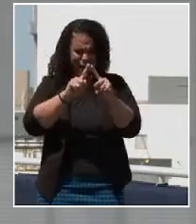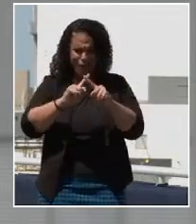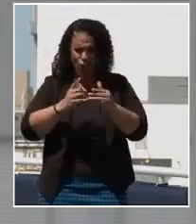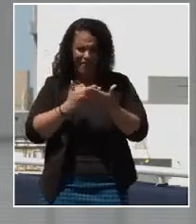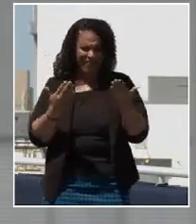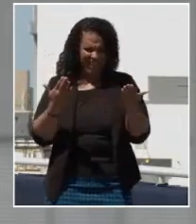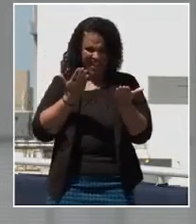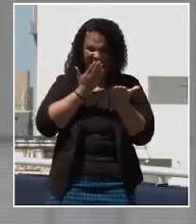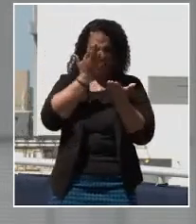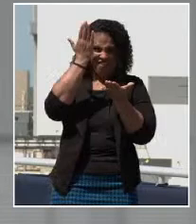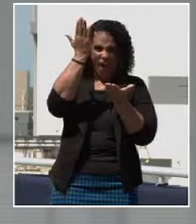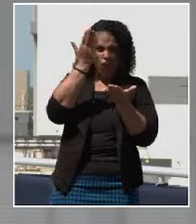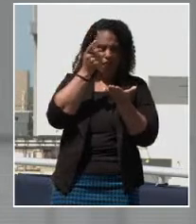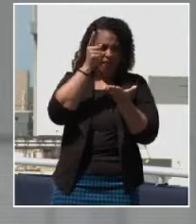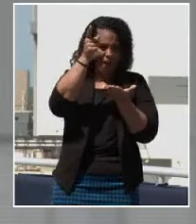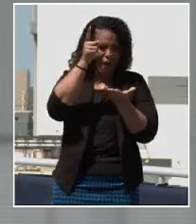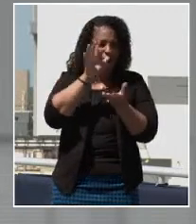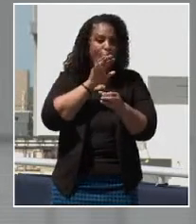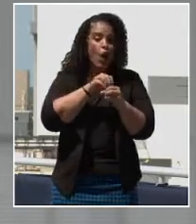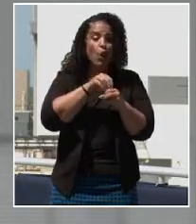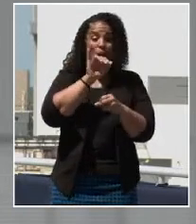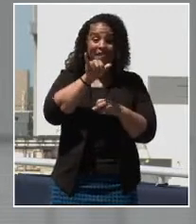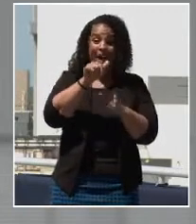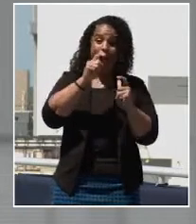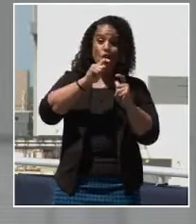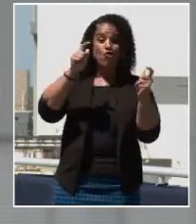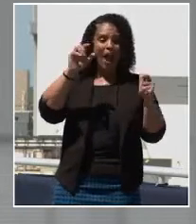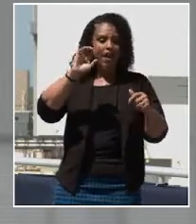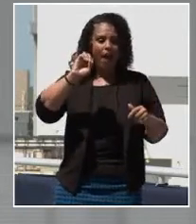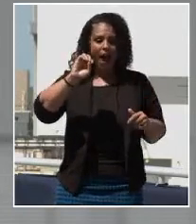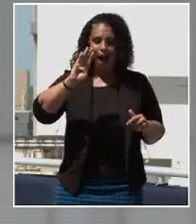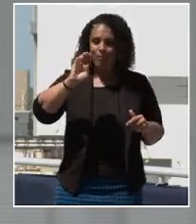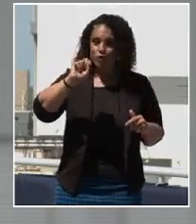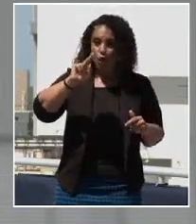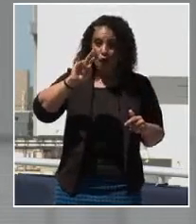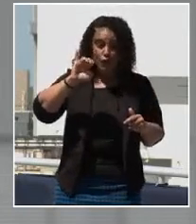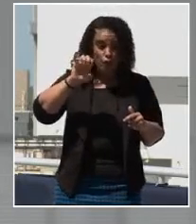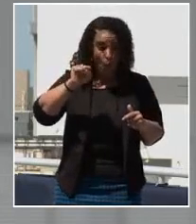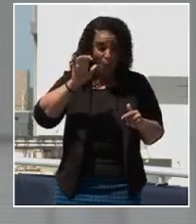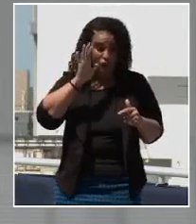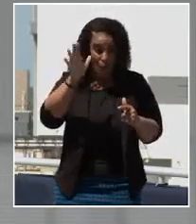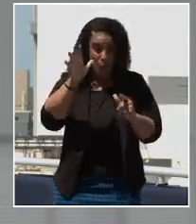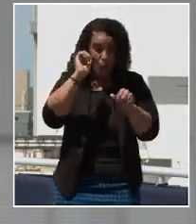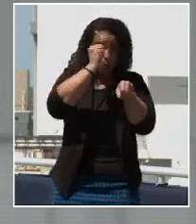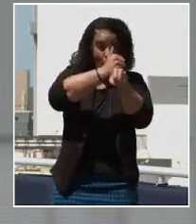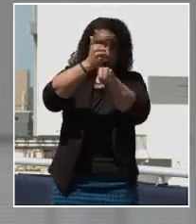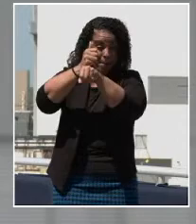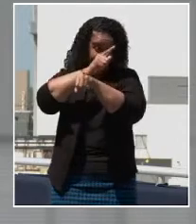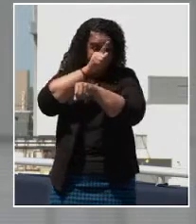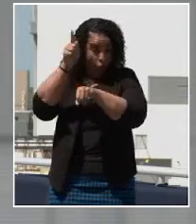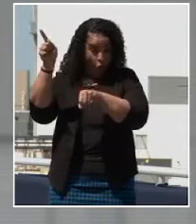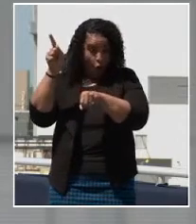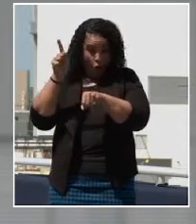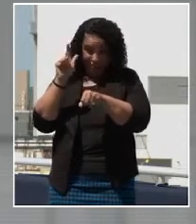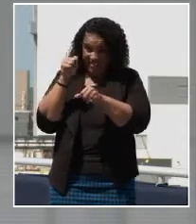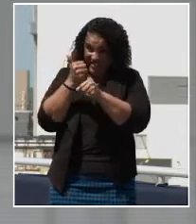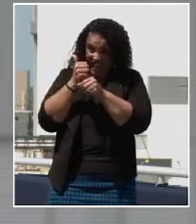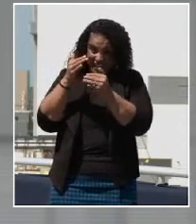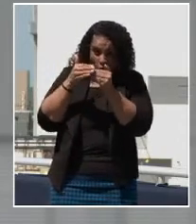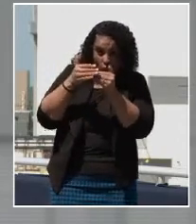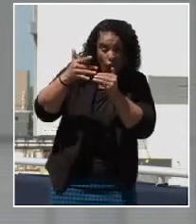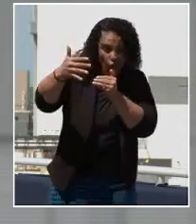up there including the great observatories that we're going to put up over the next decade